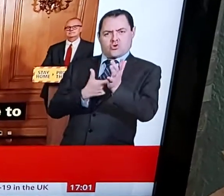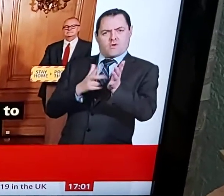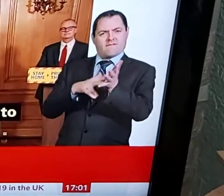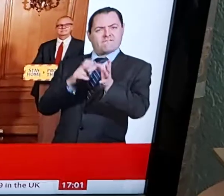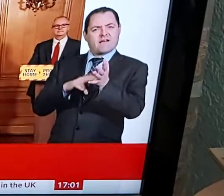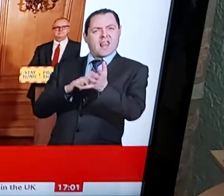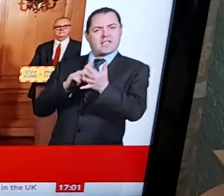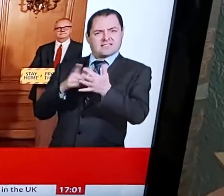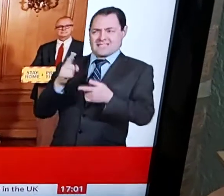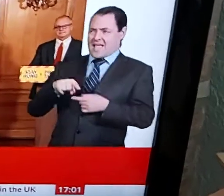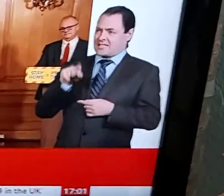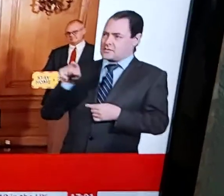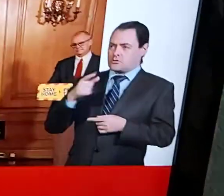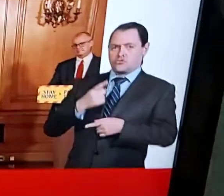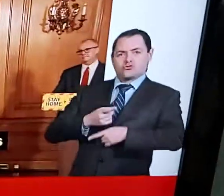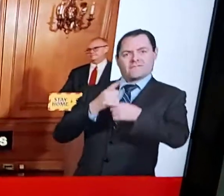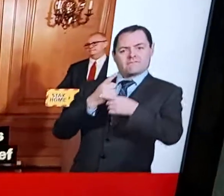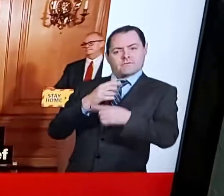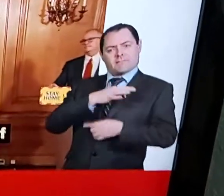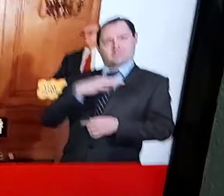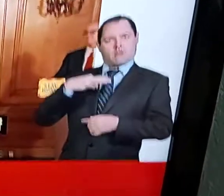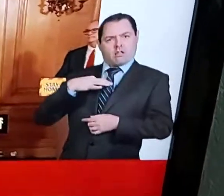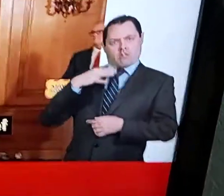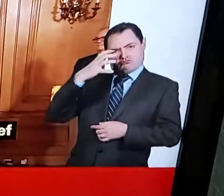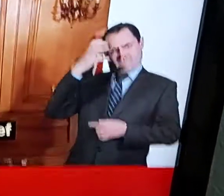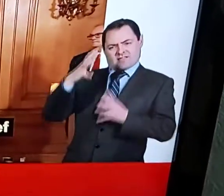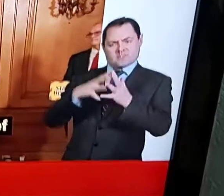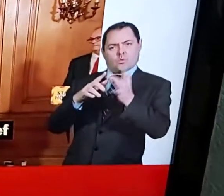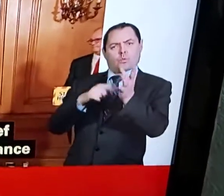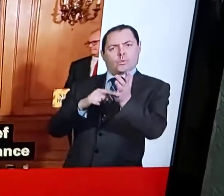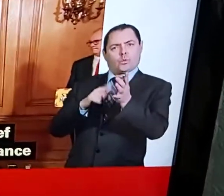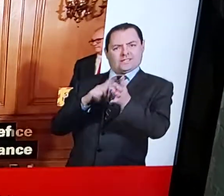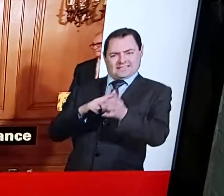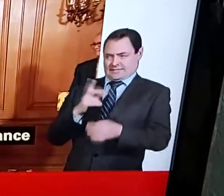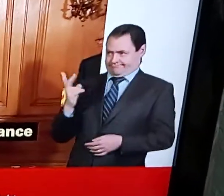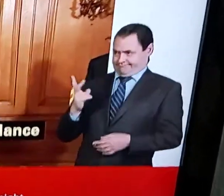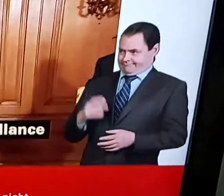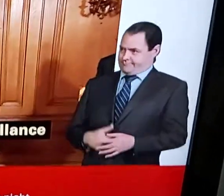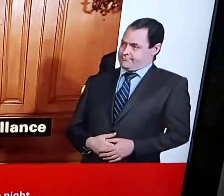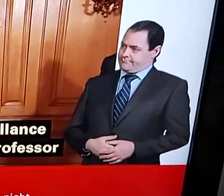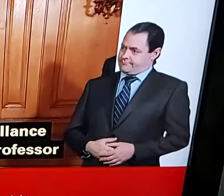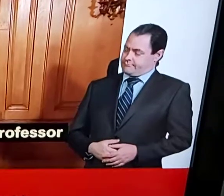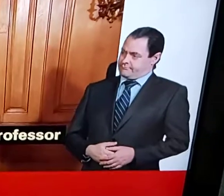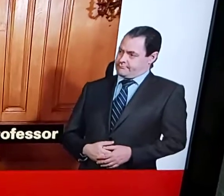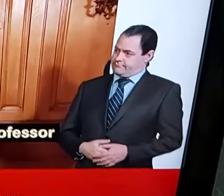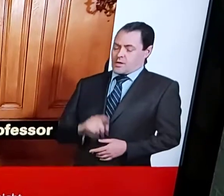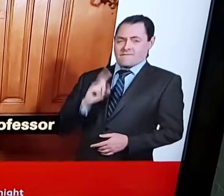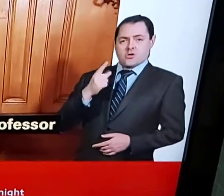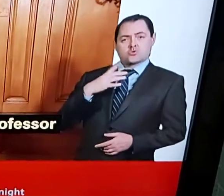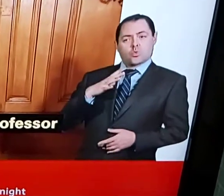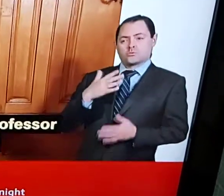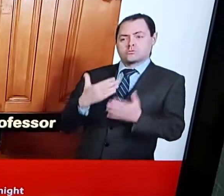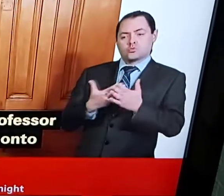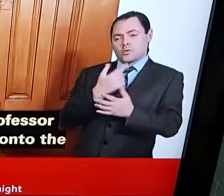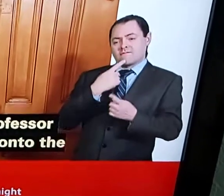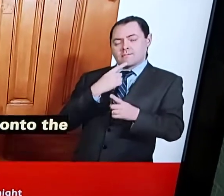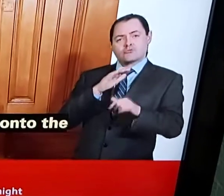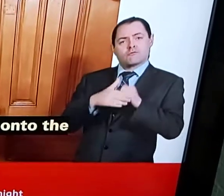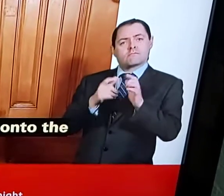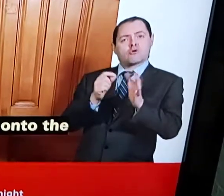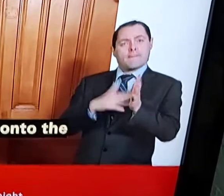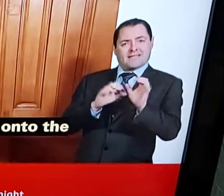Officer Professor Chris Whitty. Before we get on to the detail, can I first give an update on the condition of the Prime